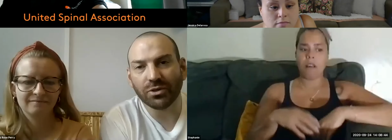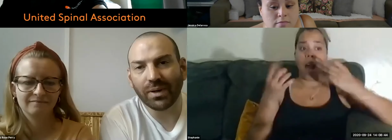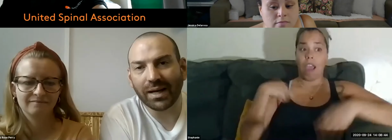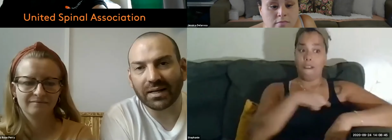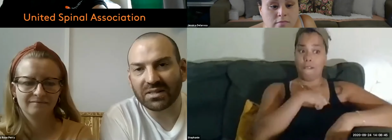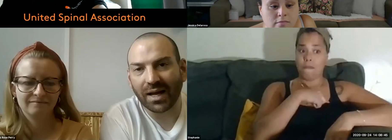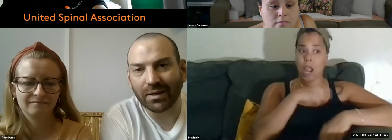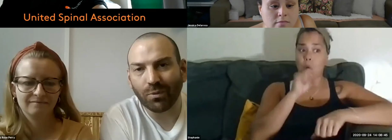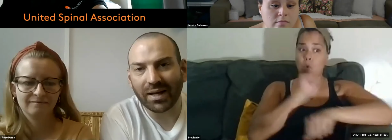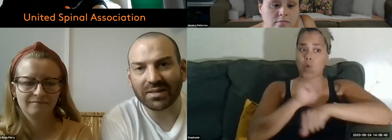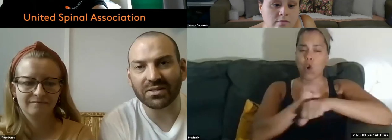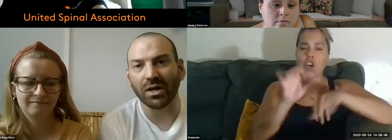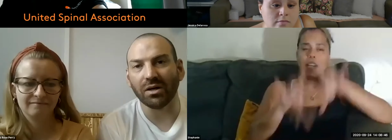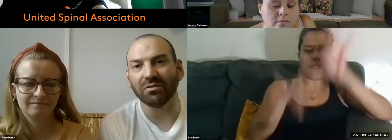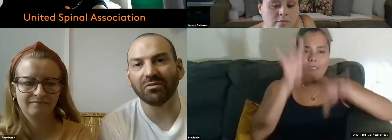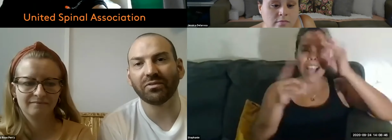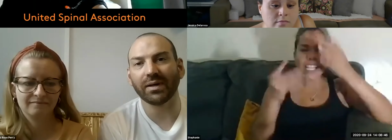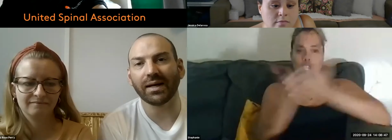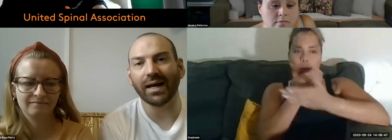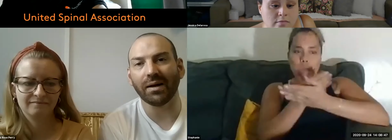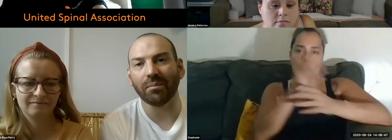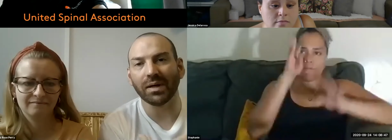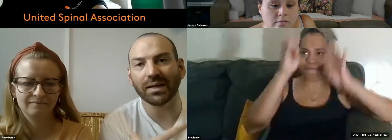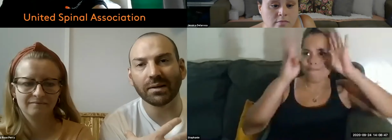finding new and exciting ways of